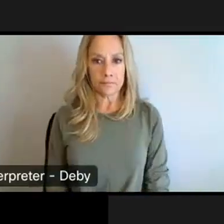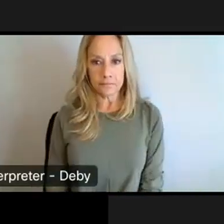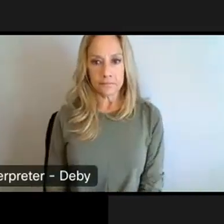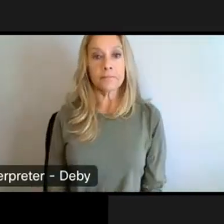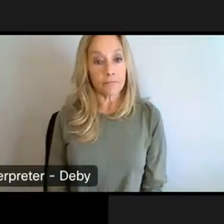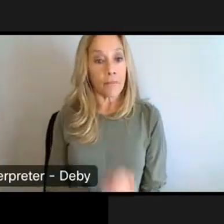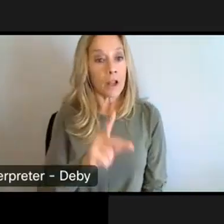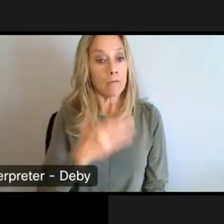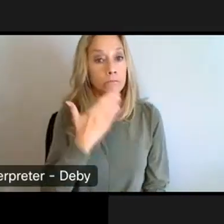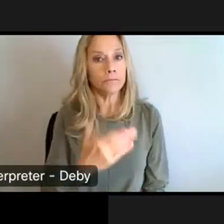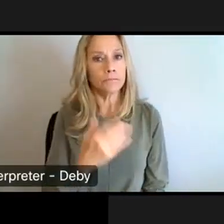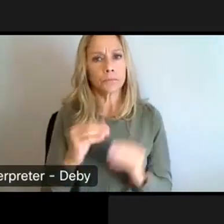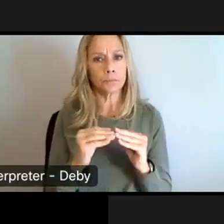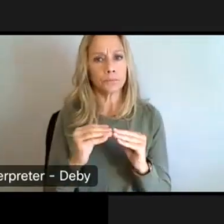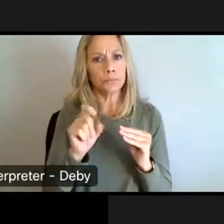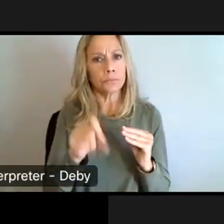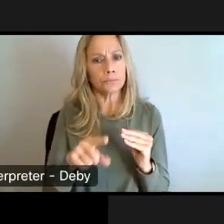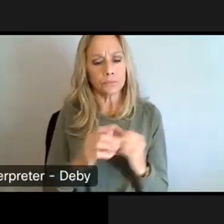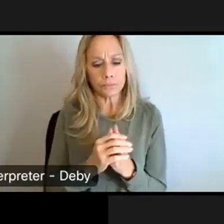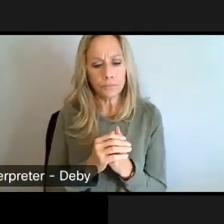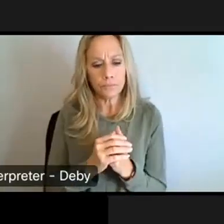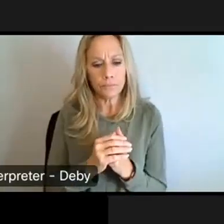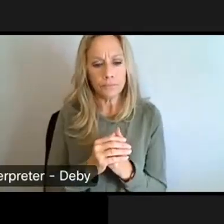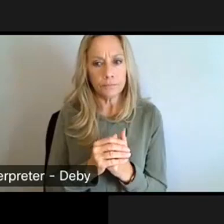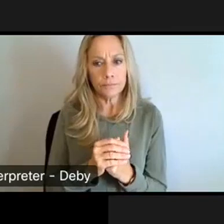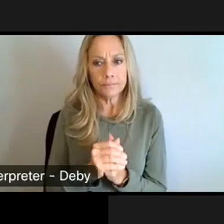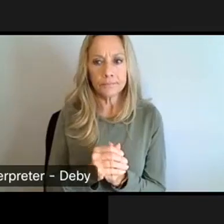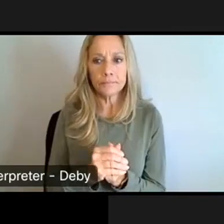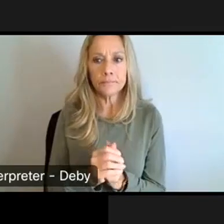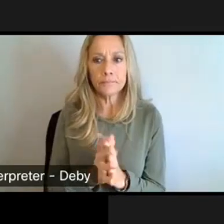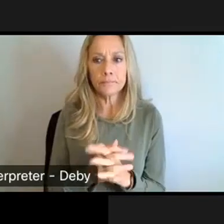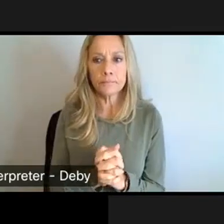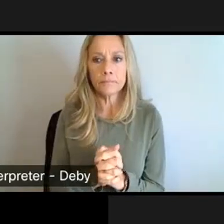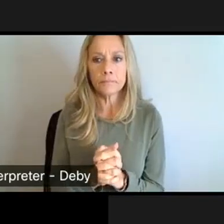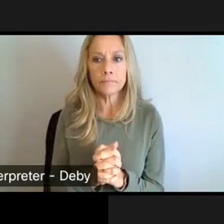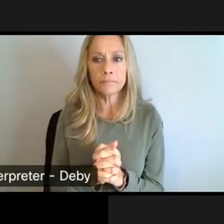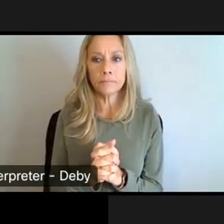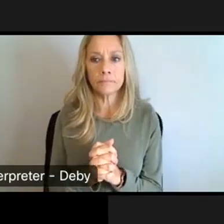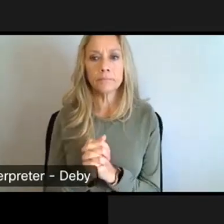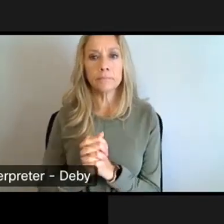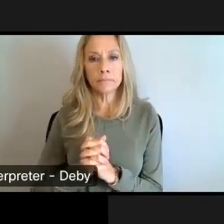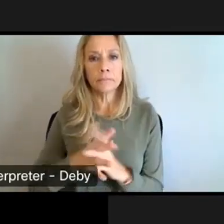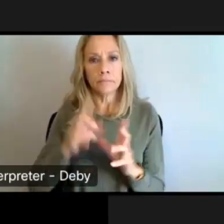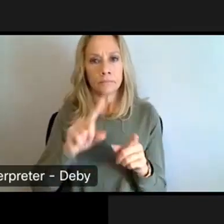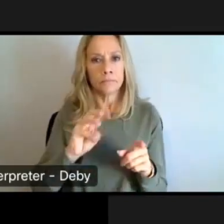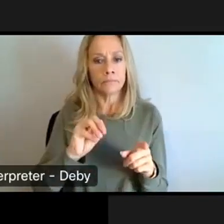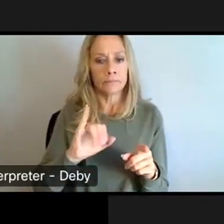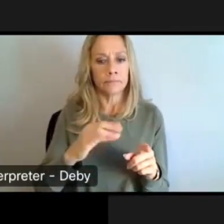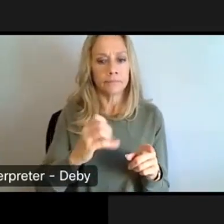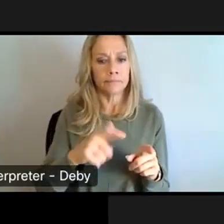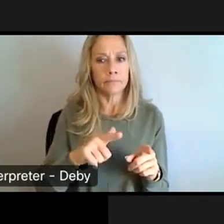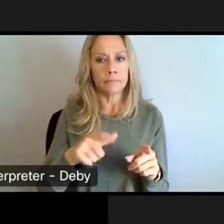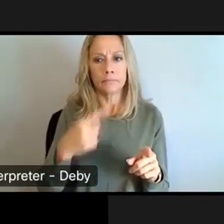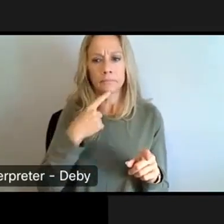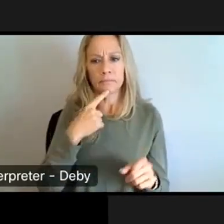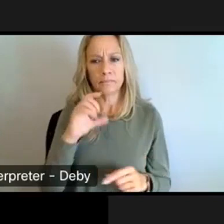All right, one other question. Um, this is for Michael, and it says